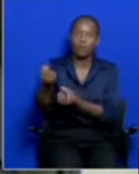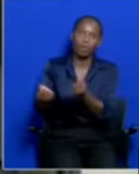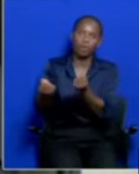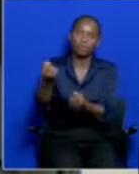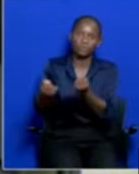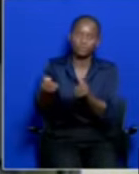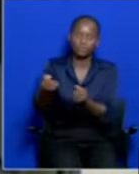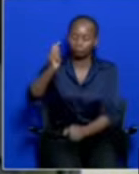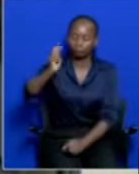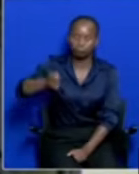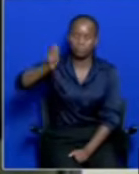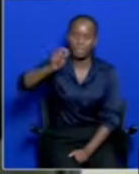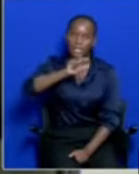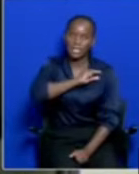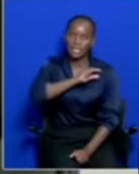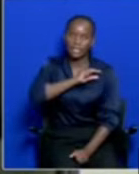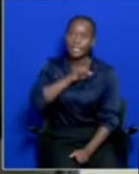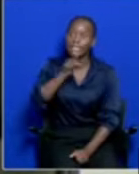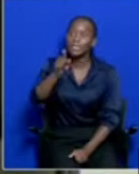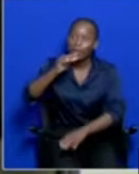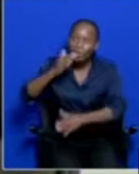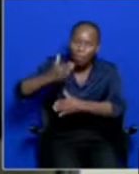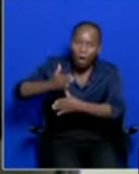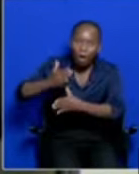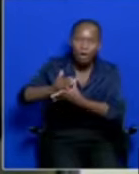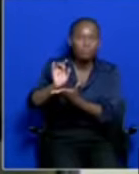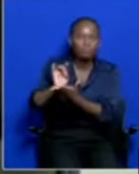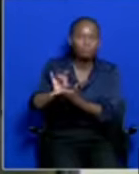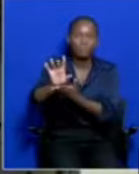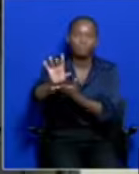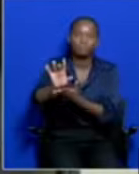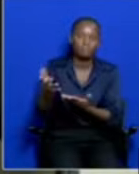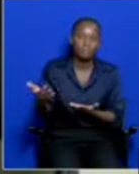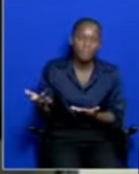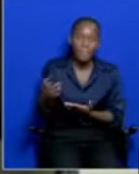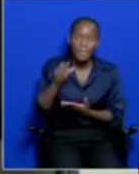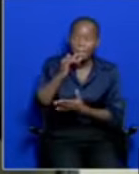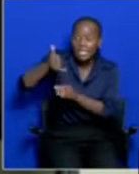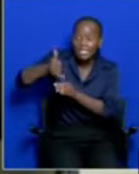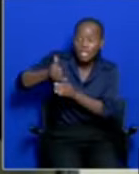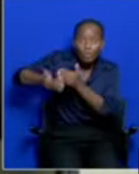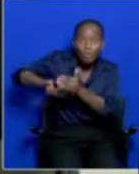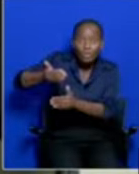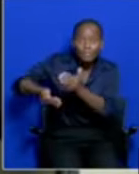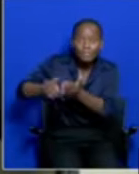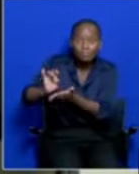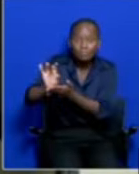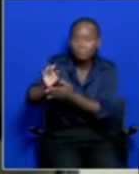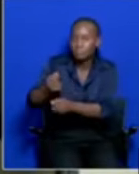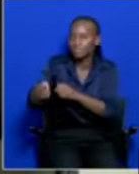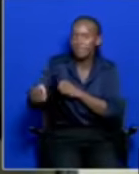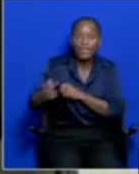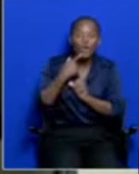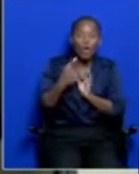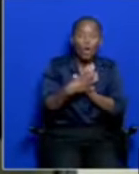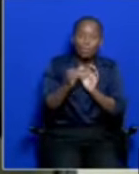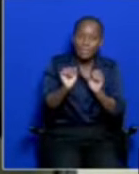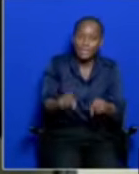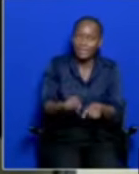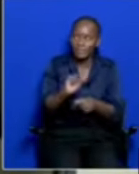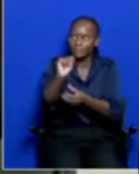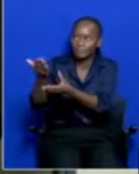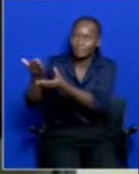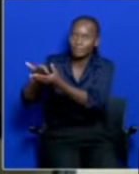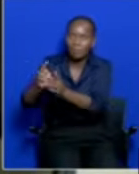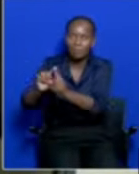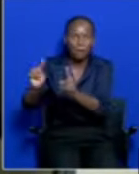dismissed. Not by their internal processes. They will have our copies, but nothing will happen. They will park it